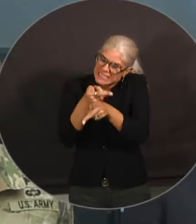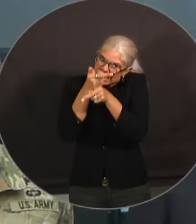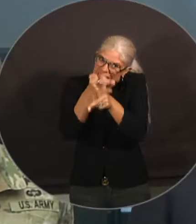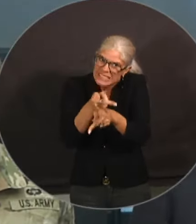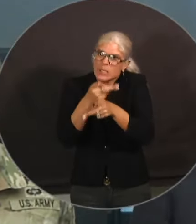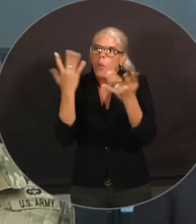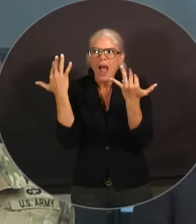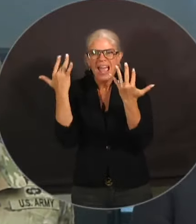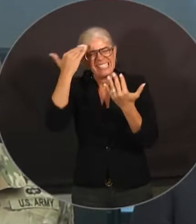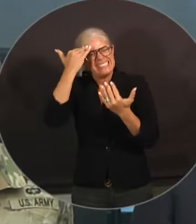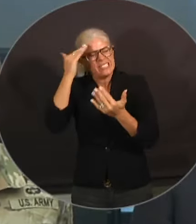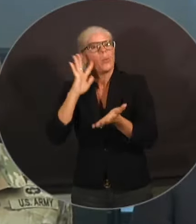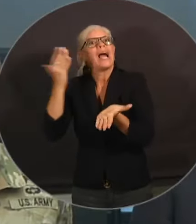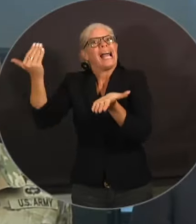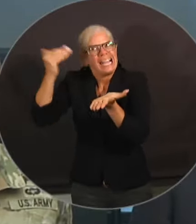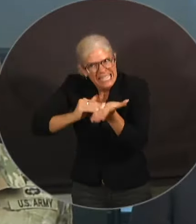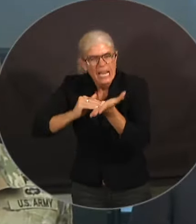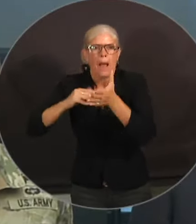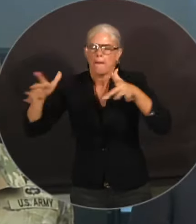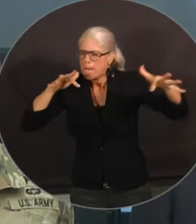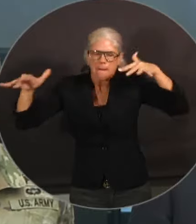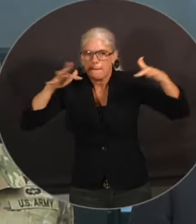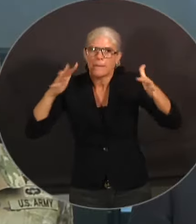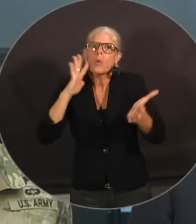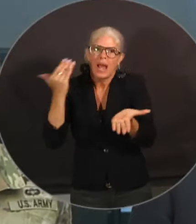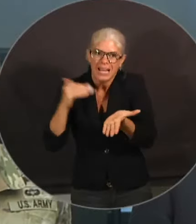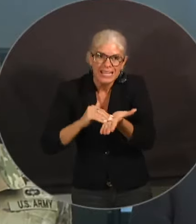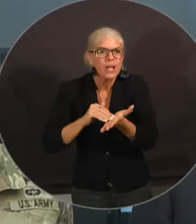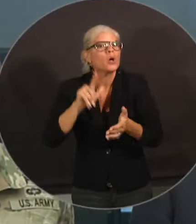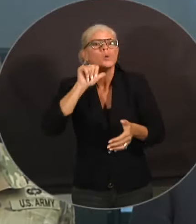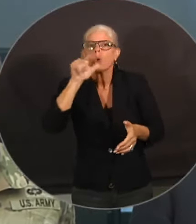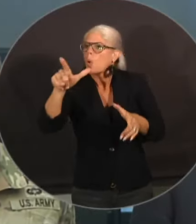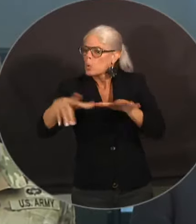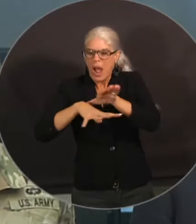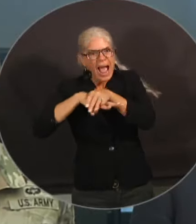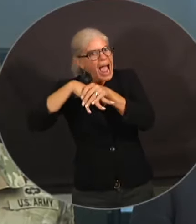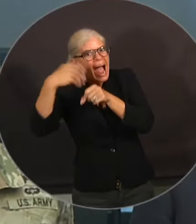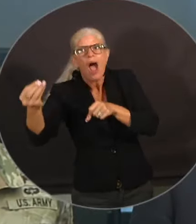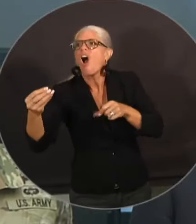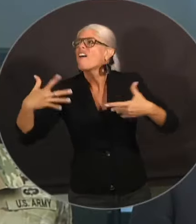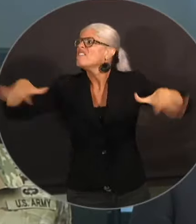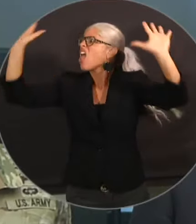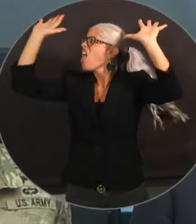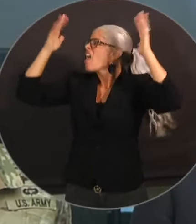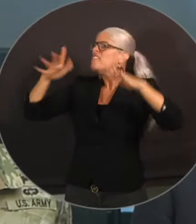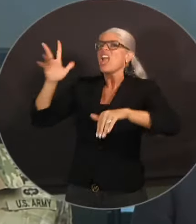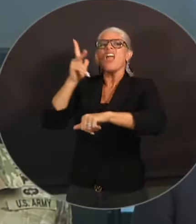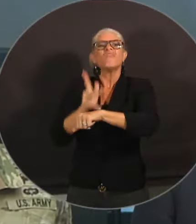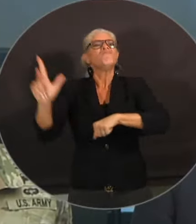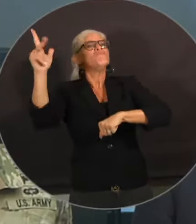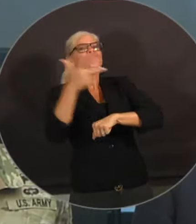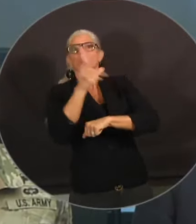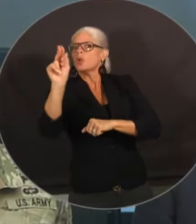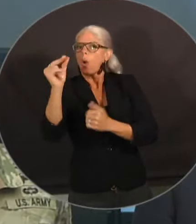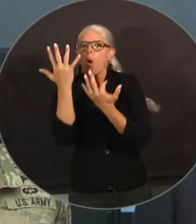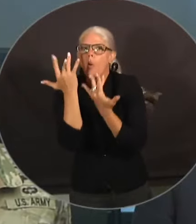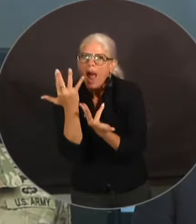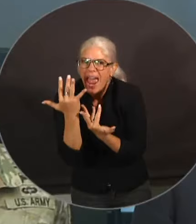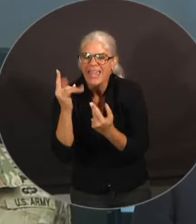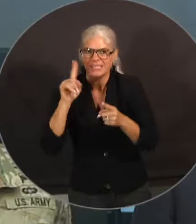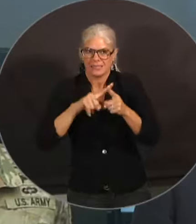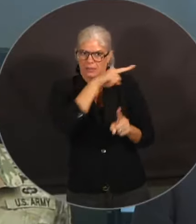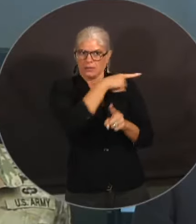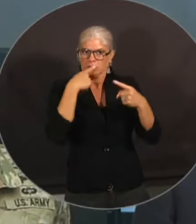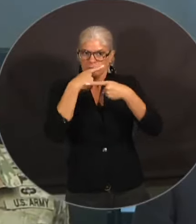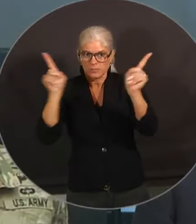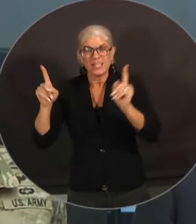Don't go in outdoors until it's deemed to be safe. If you lose power and are going to be using a generator, as the governor said, we want you to